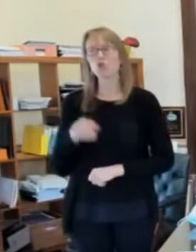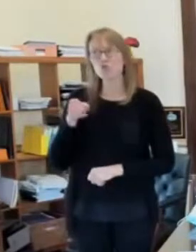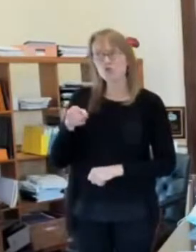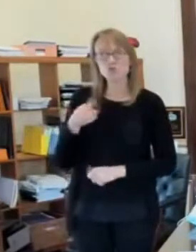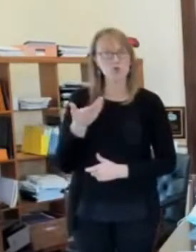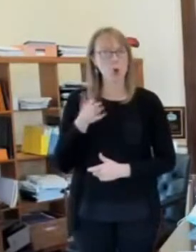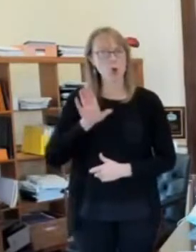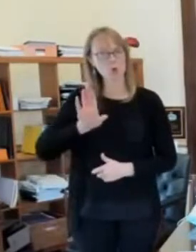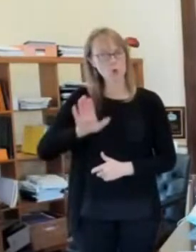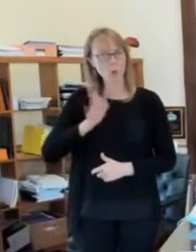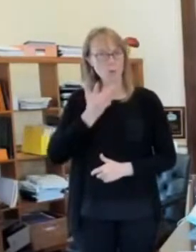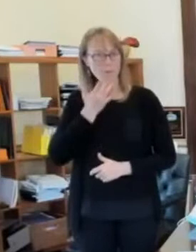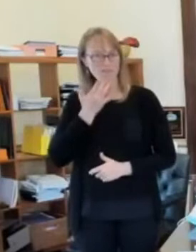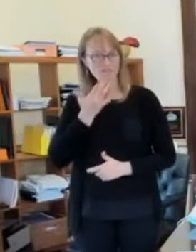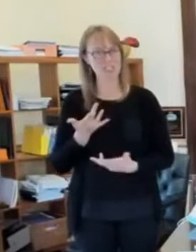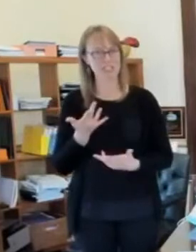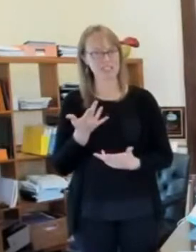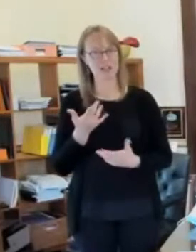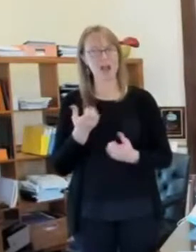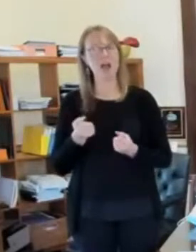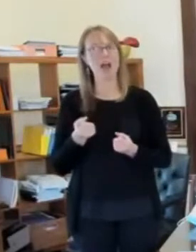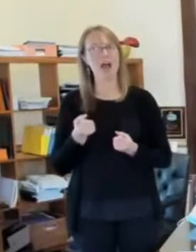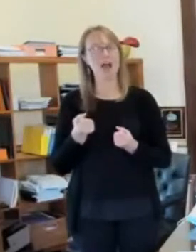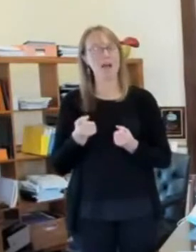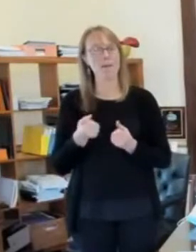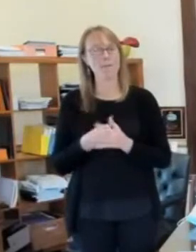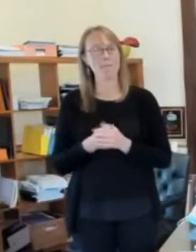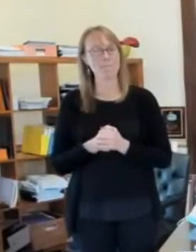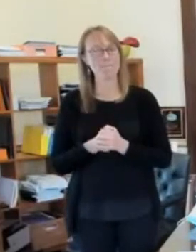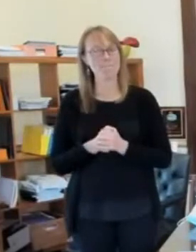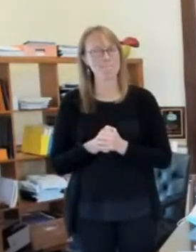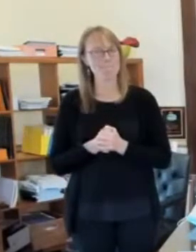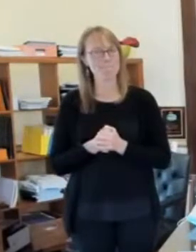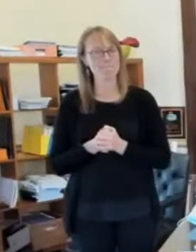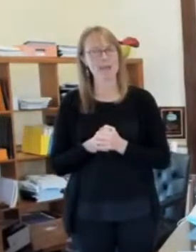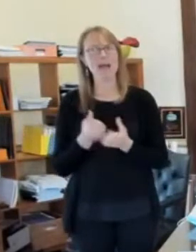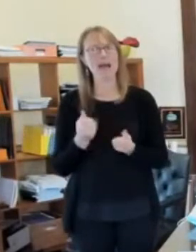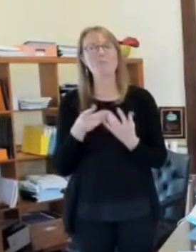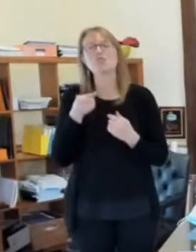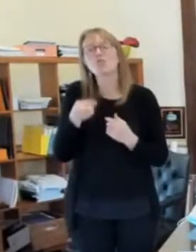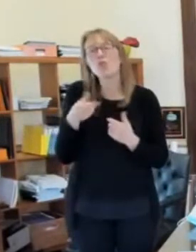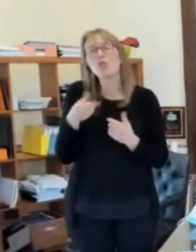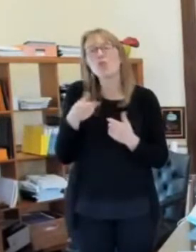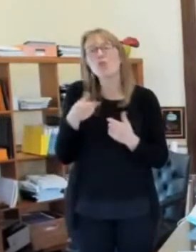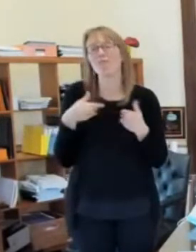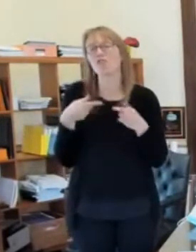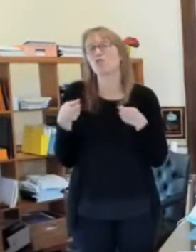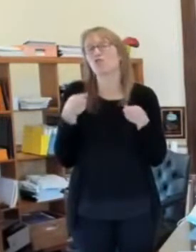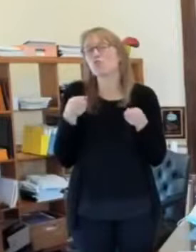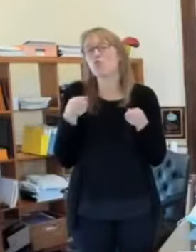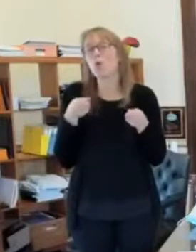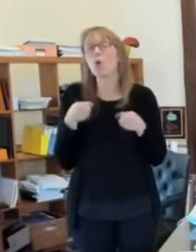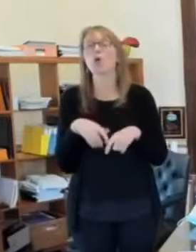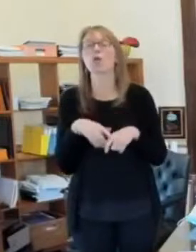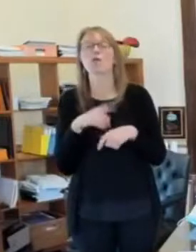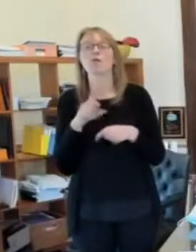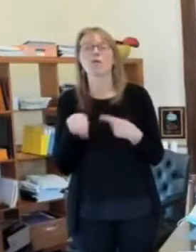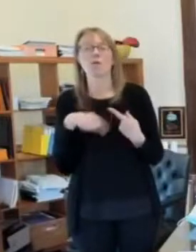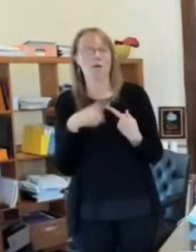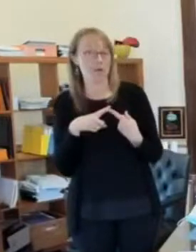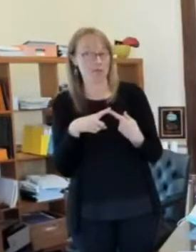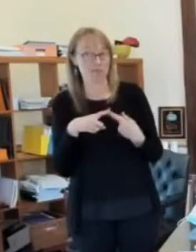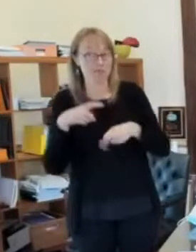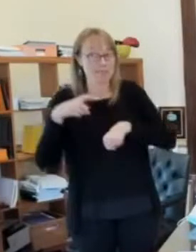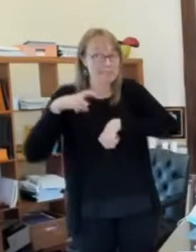determining when fans can come to Enterprise, mm-hmm. return to a Blues game, or maybe even a Cardinals game in the spring.